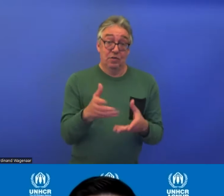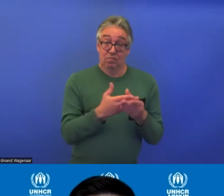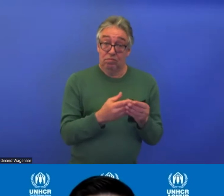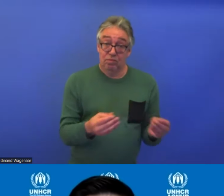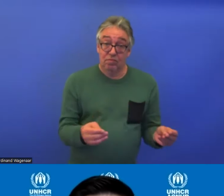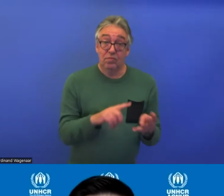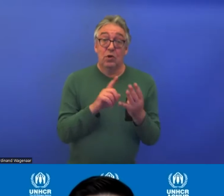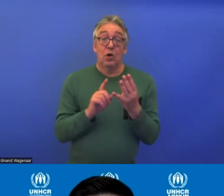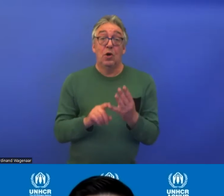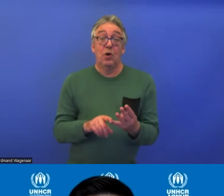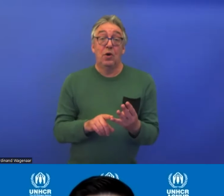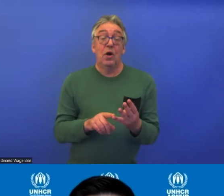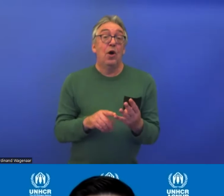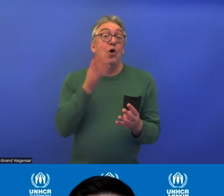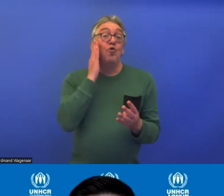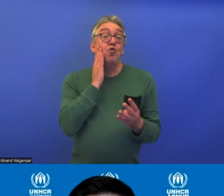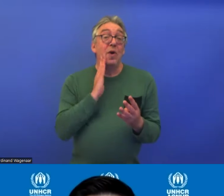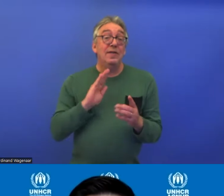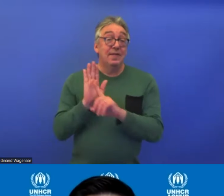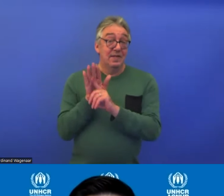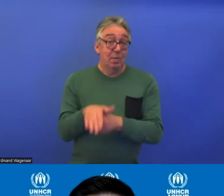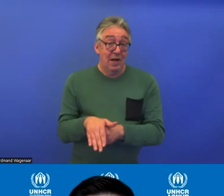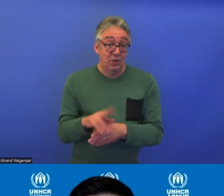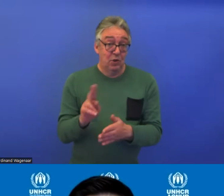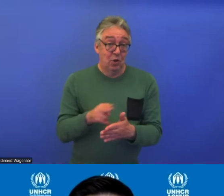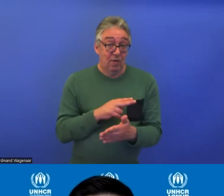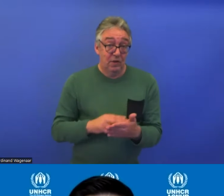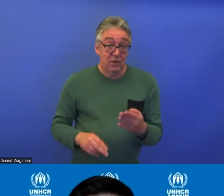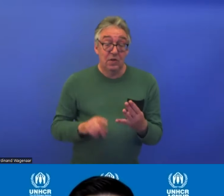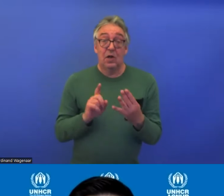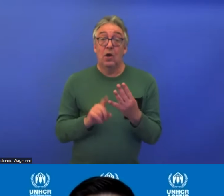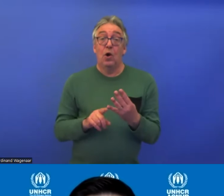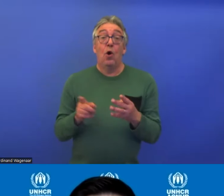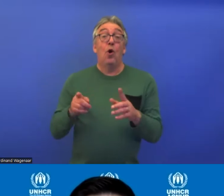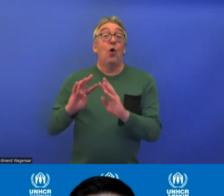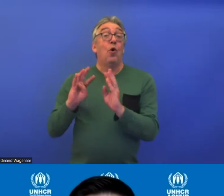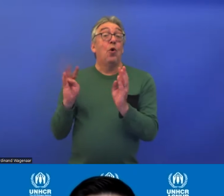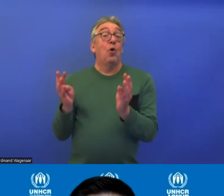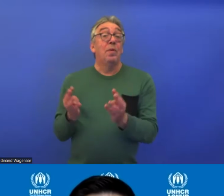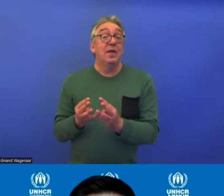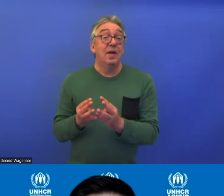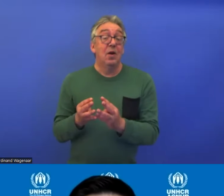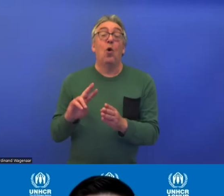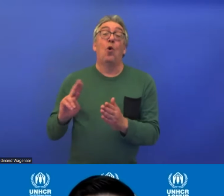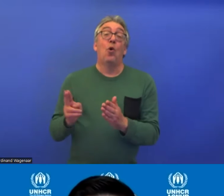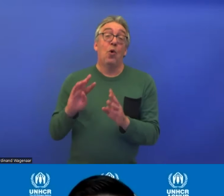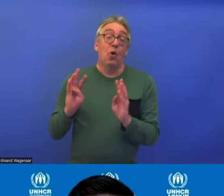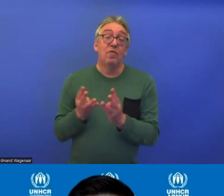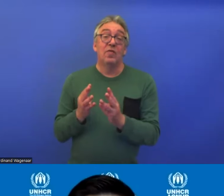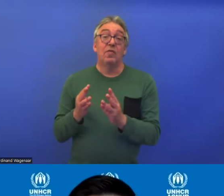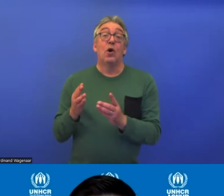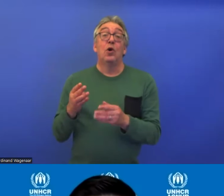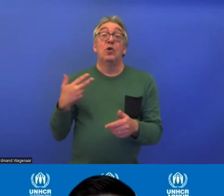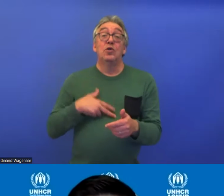the Convention Against Racial Discrimination, the Committee on the Covenant on Economic, Social, and Cultural